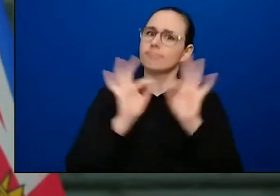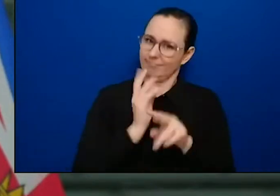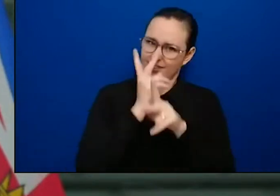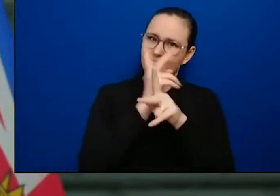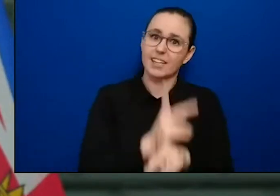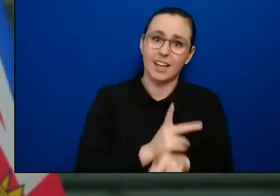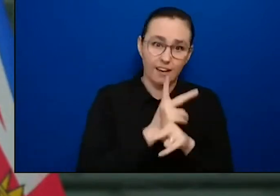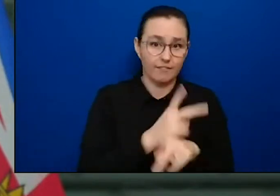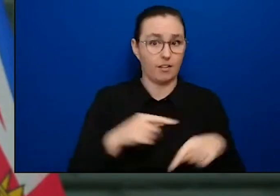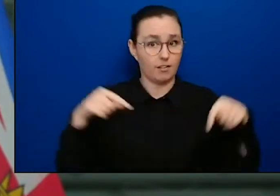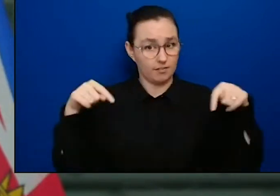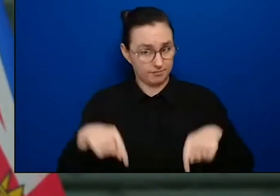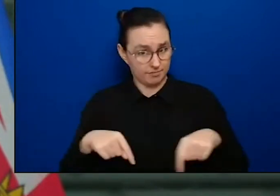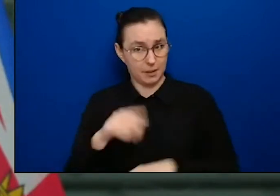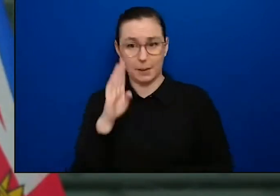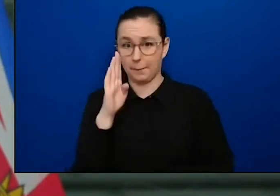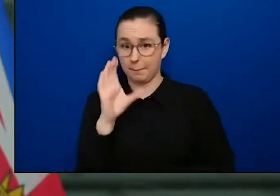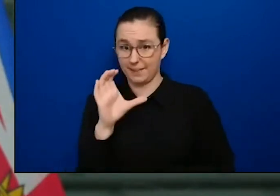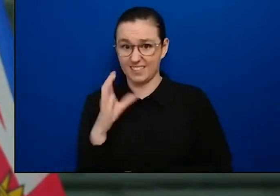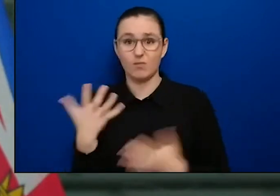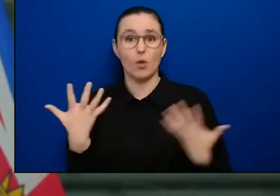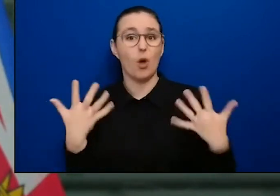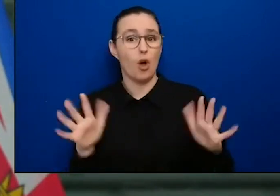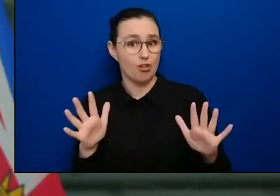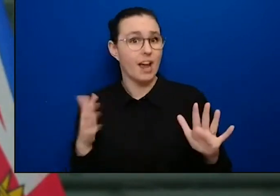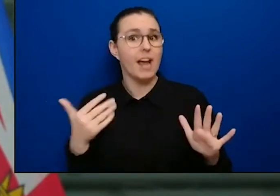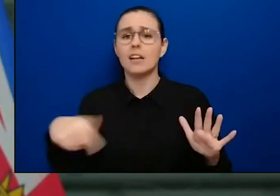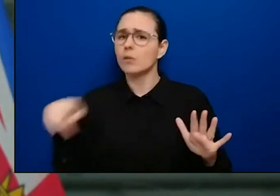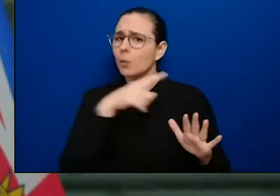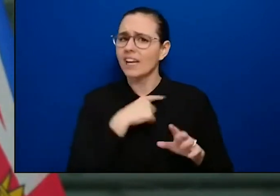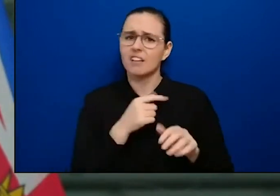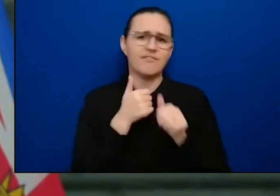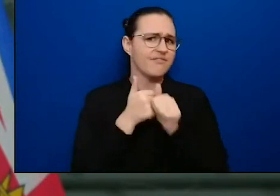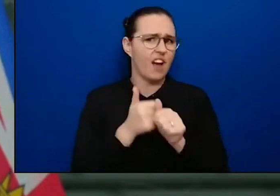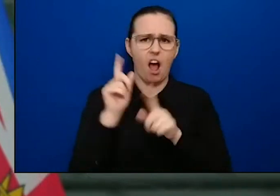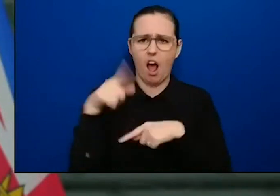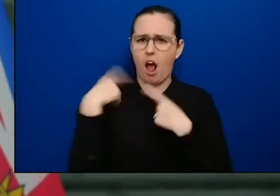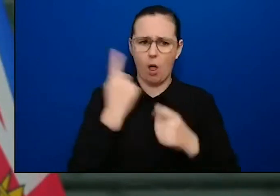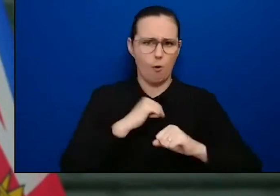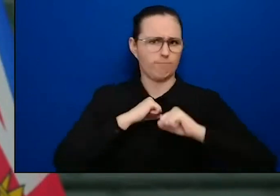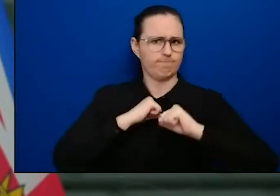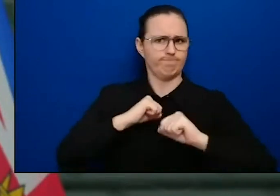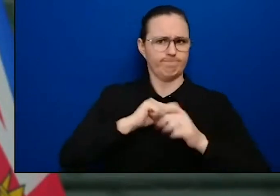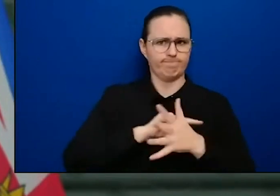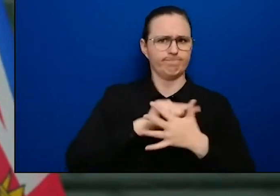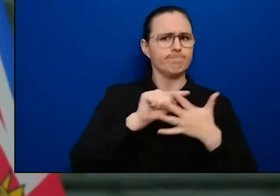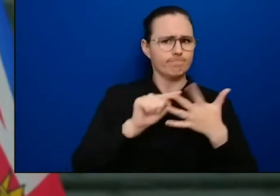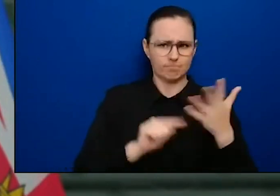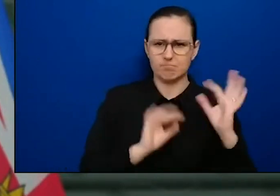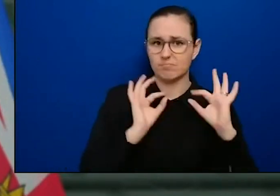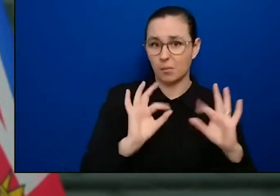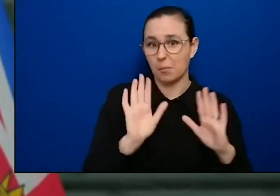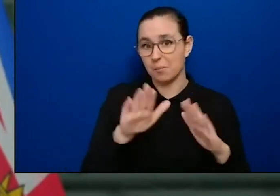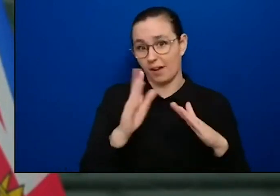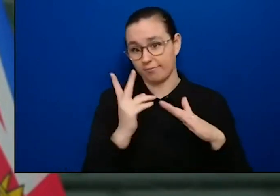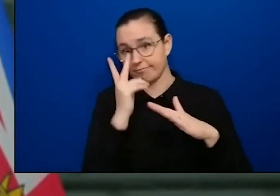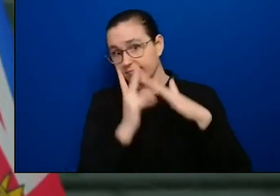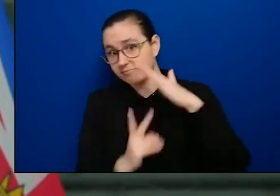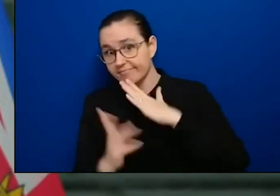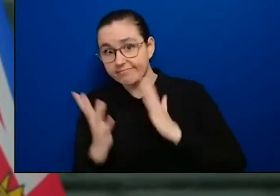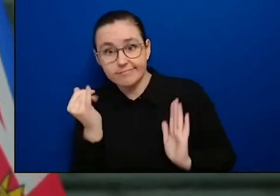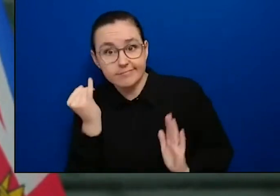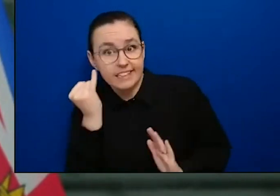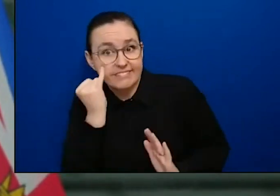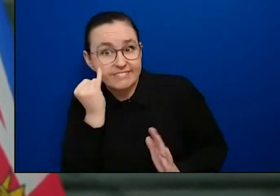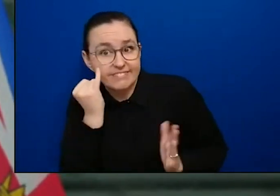protective measures in place, but we must anticipate and plan for the worst, even as we hope that